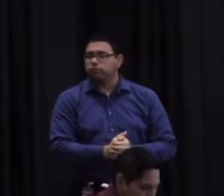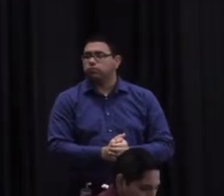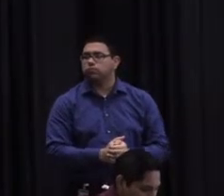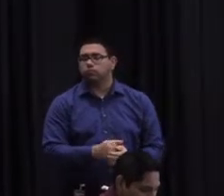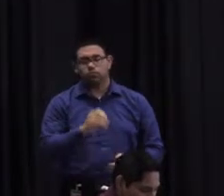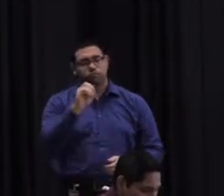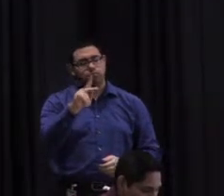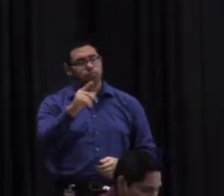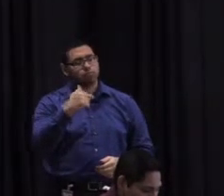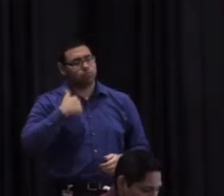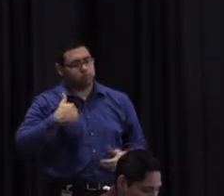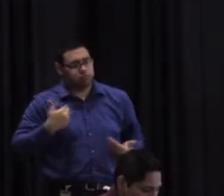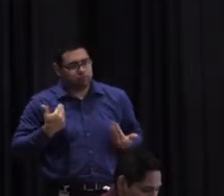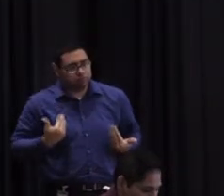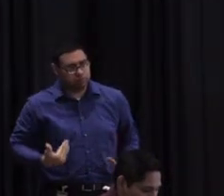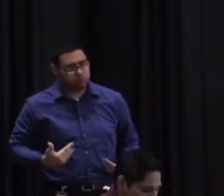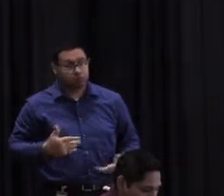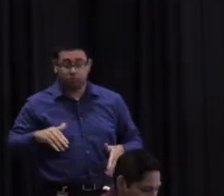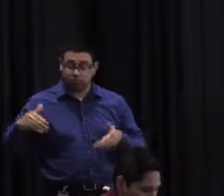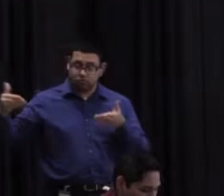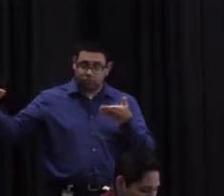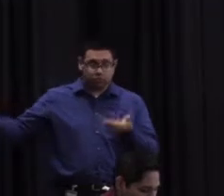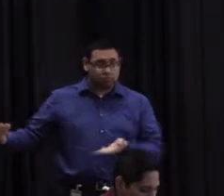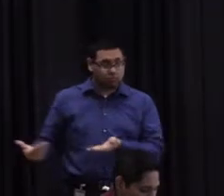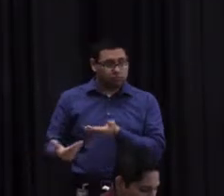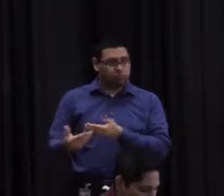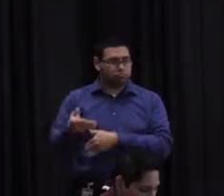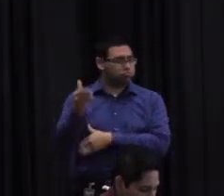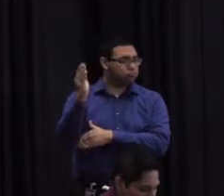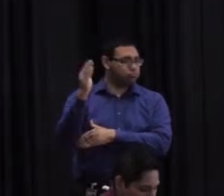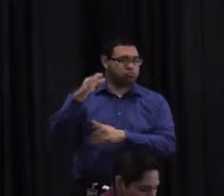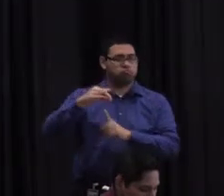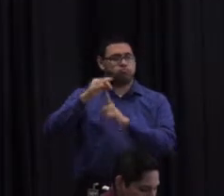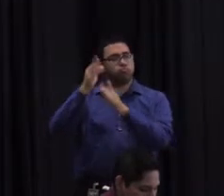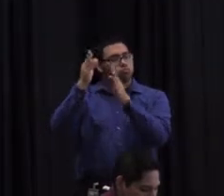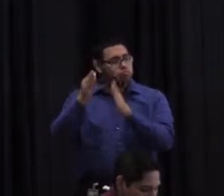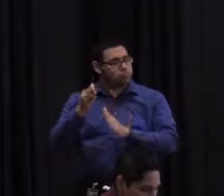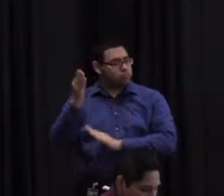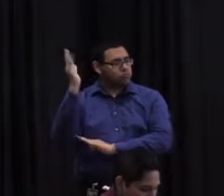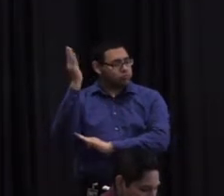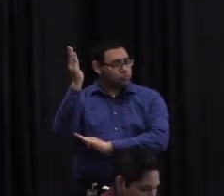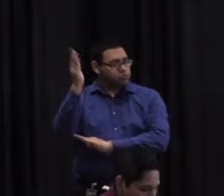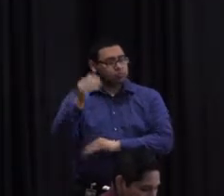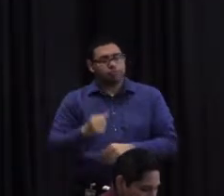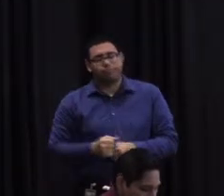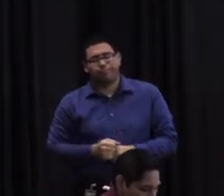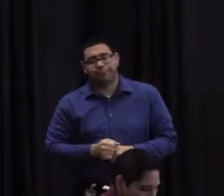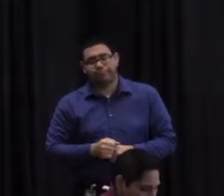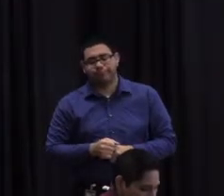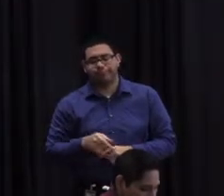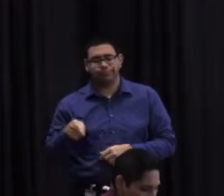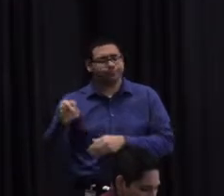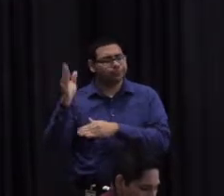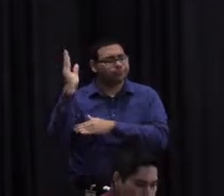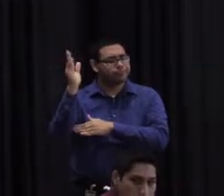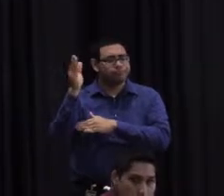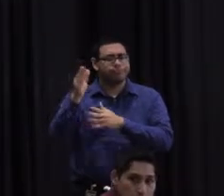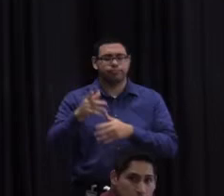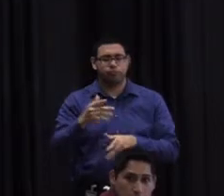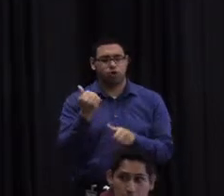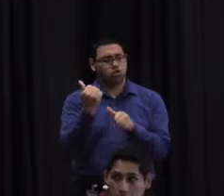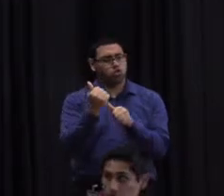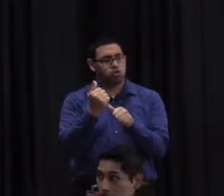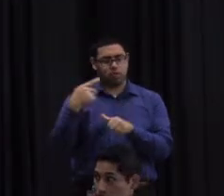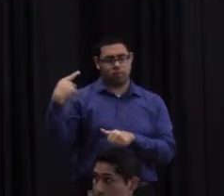Okay, so I am here to introduce our keynote speaker. Our keynote speaker is the